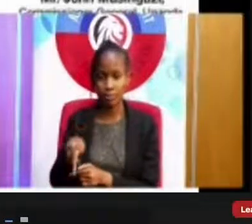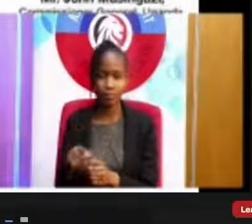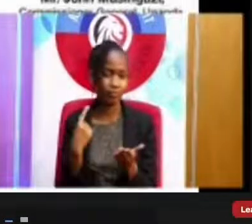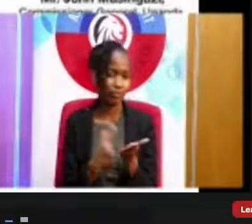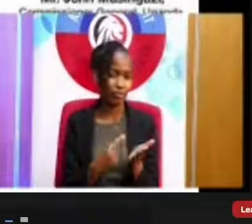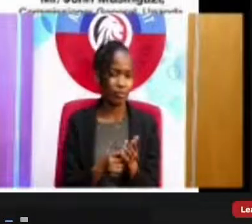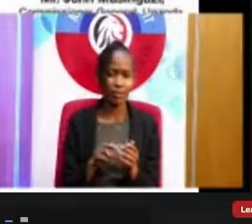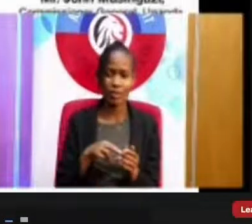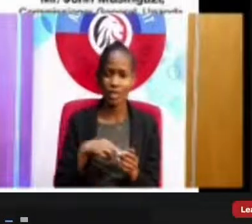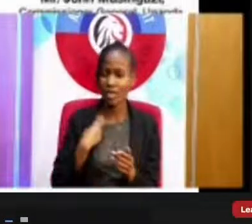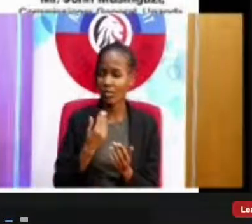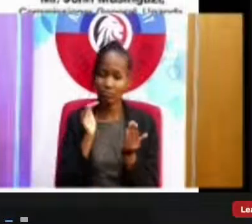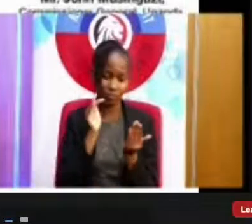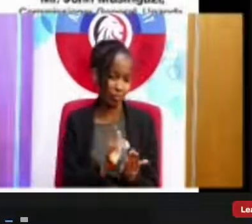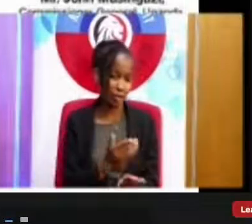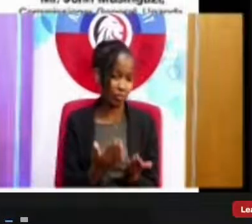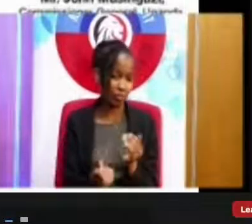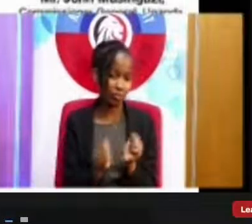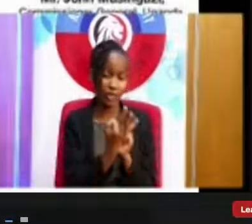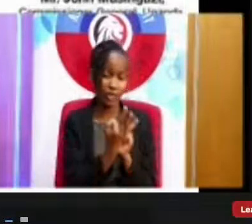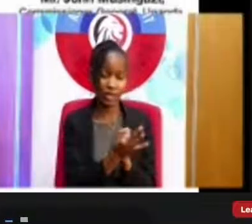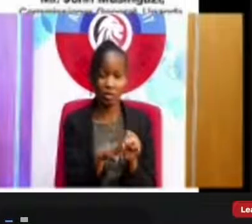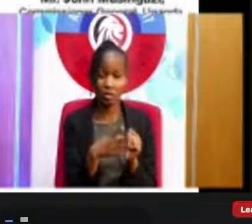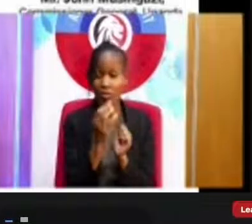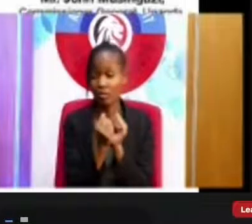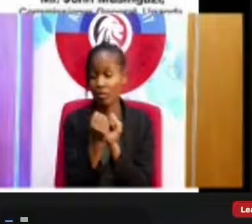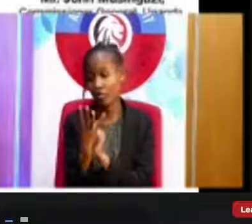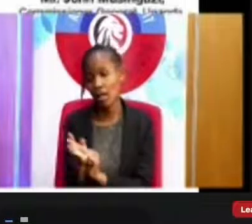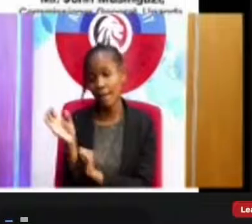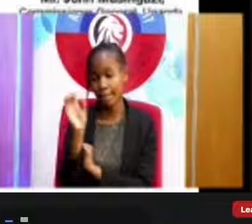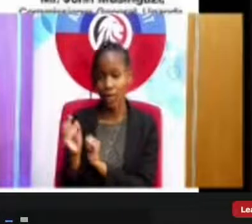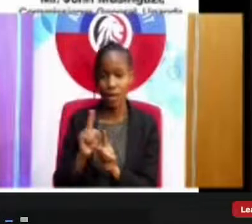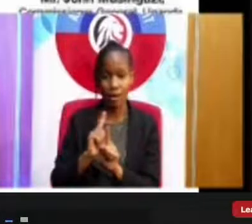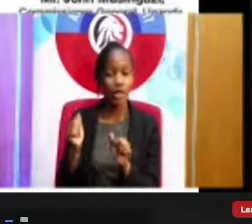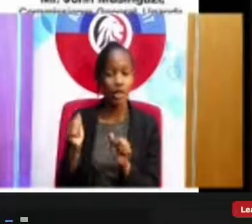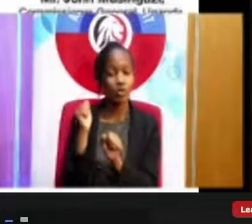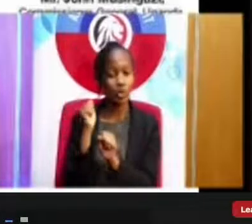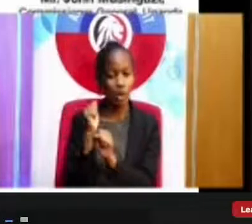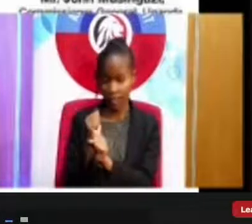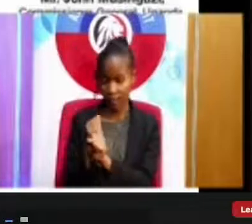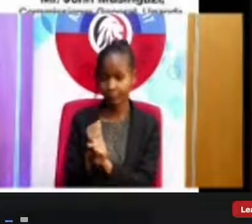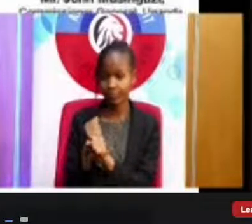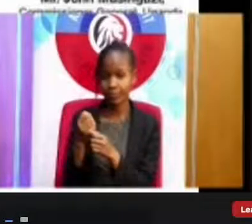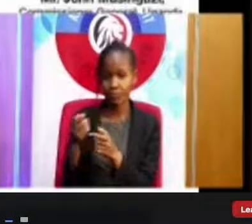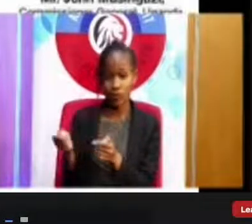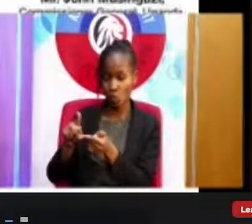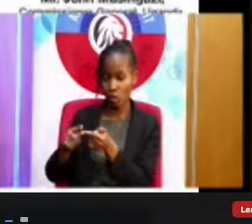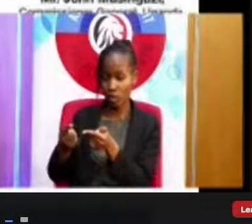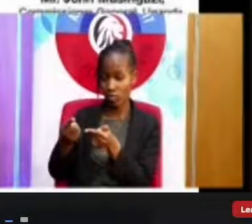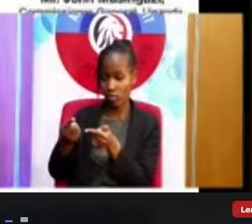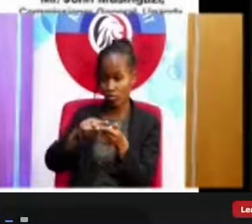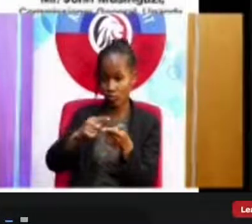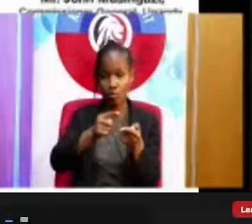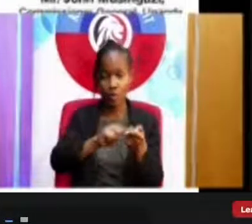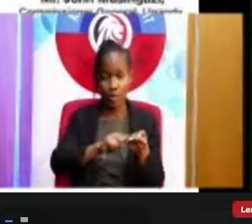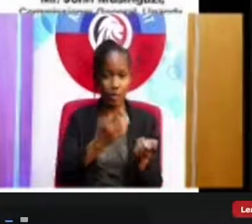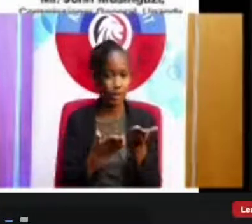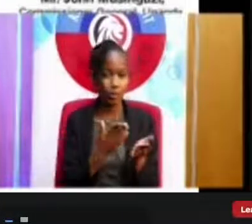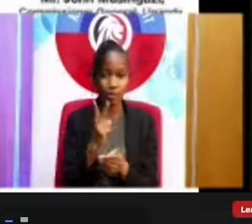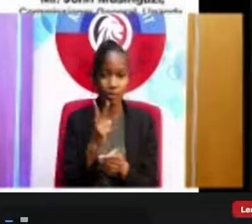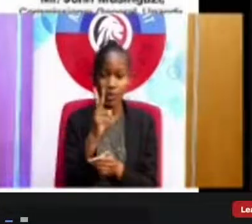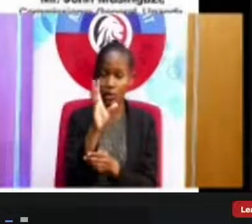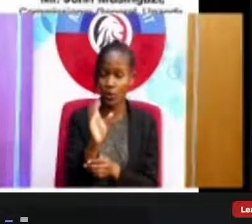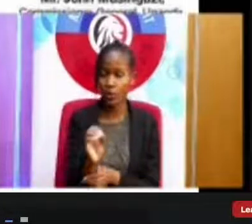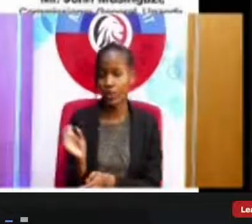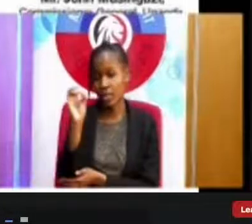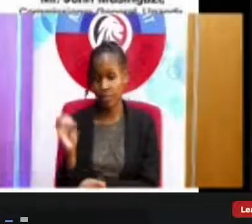about 13–14%, but we are working to raise this to at least above 20%.